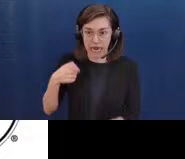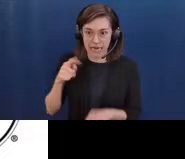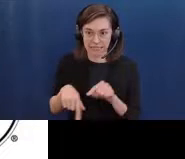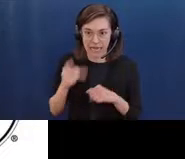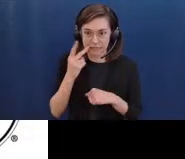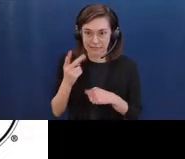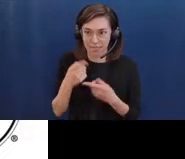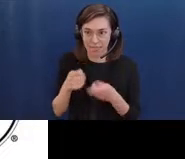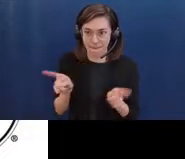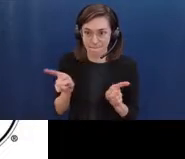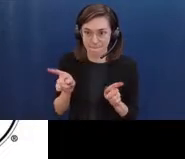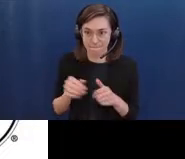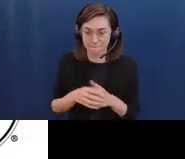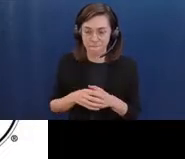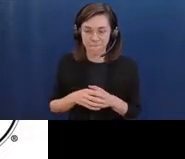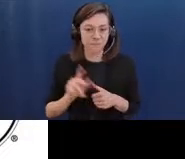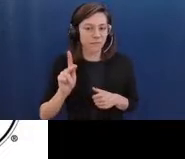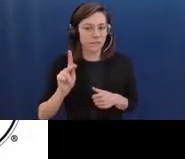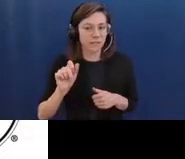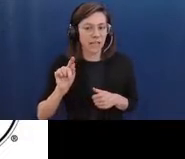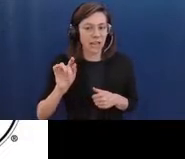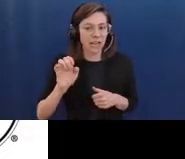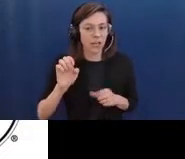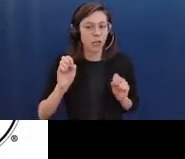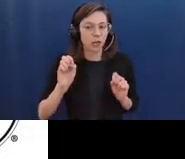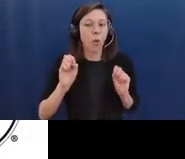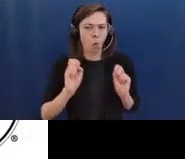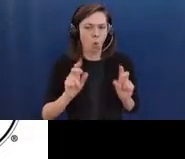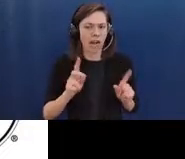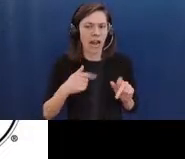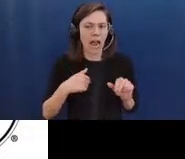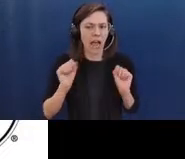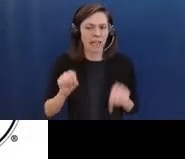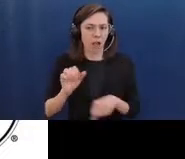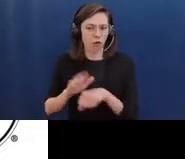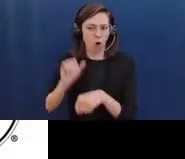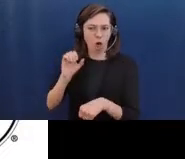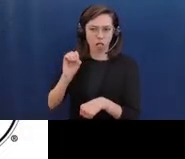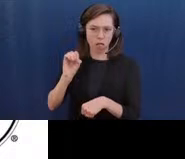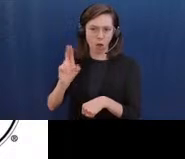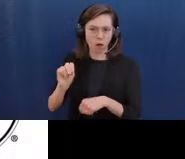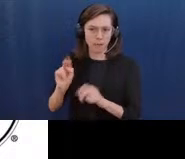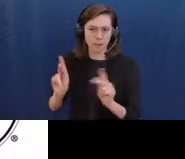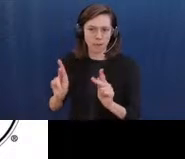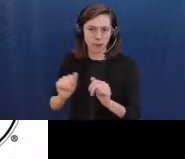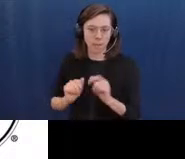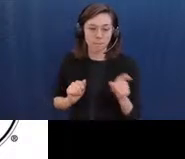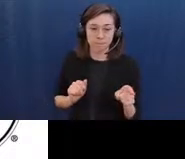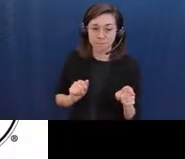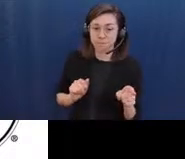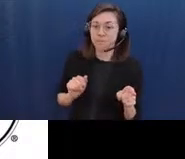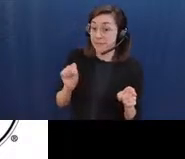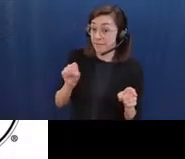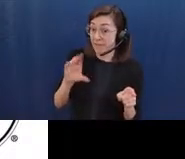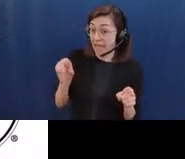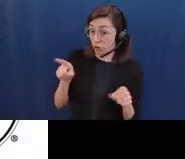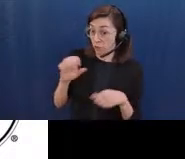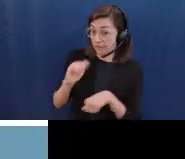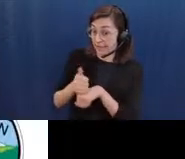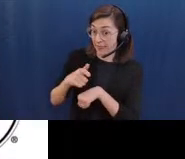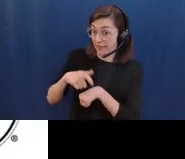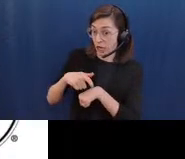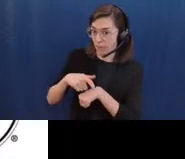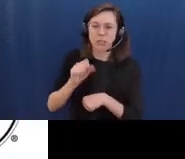Okay, why don't I can call on people that Do you want to go to the timer? yeah, if you go to the timer, then I